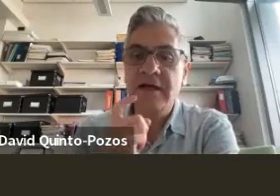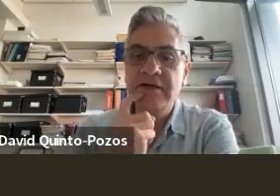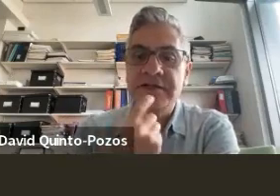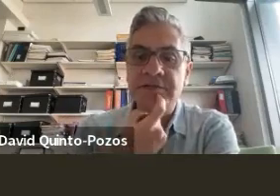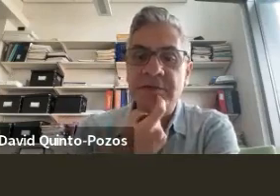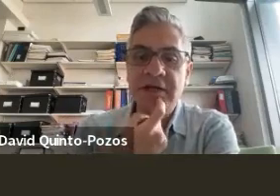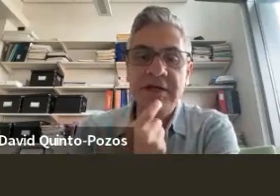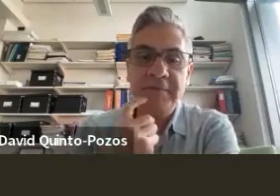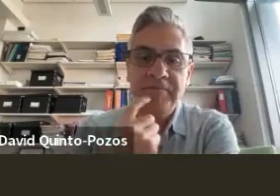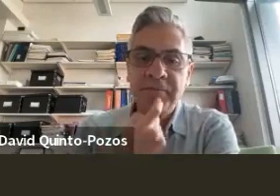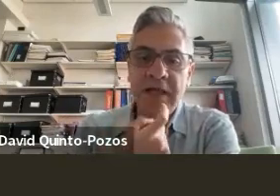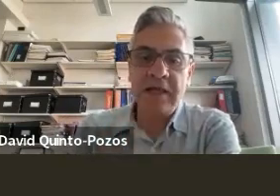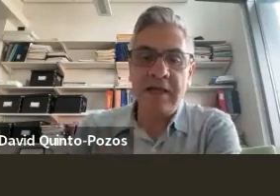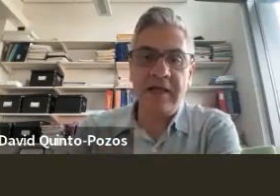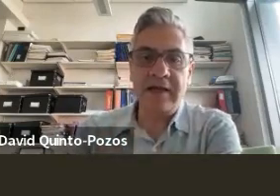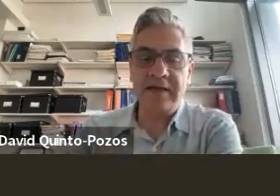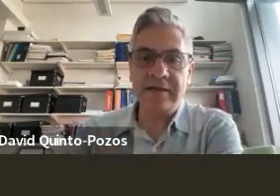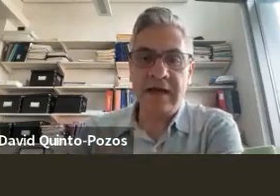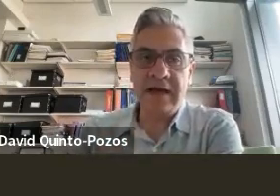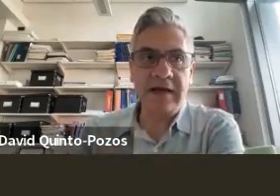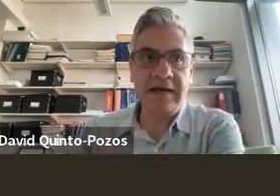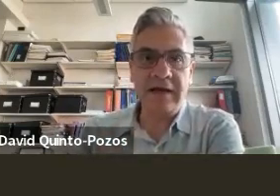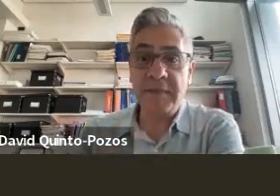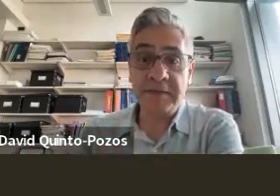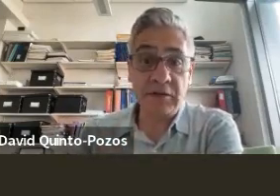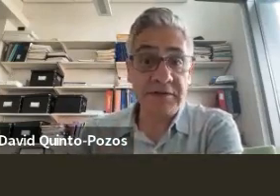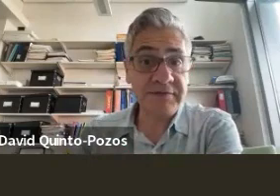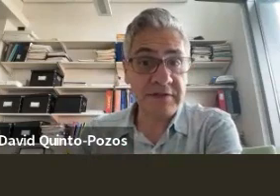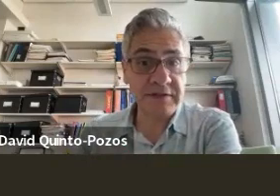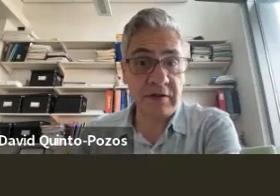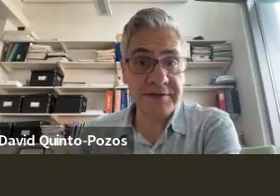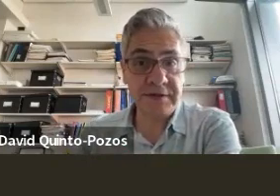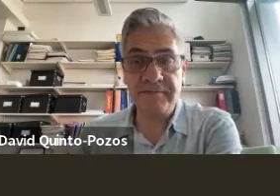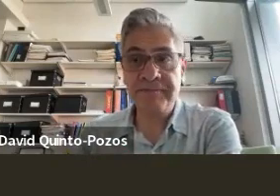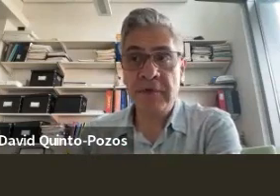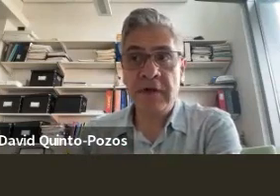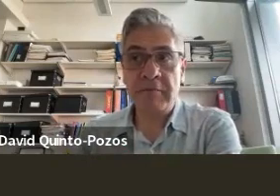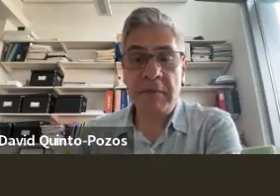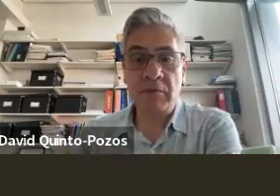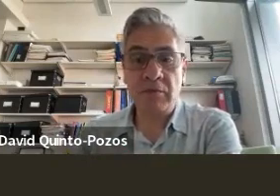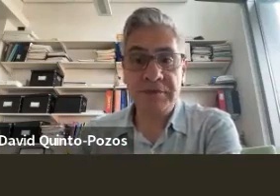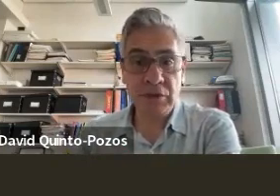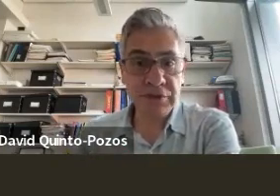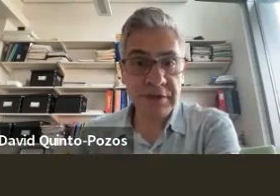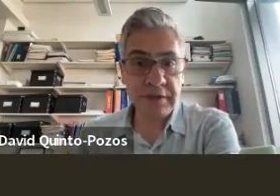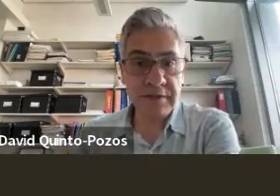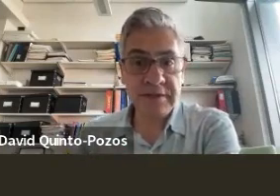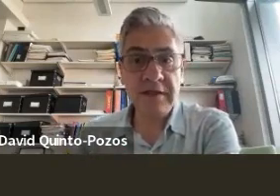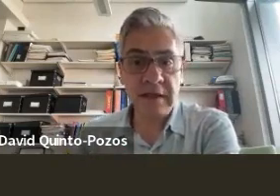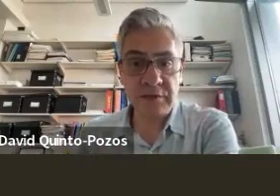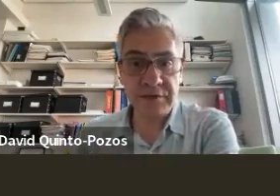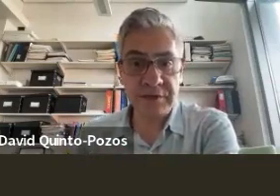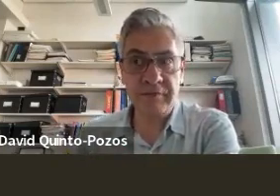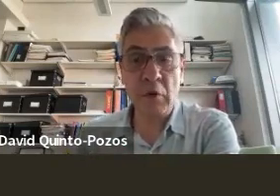ASL signers, this is my sign name. And I am at the University of Texas at Austin. My research is on